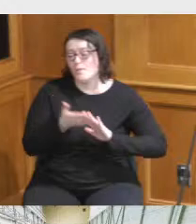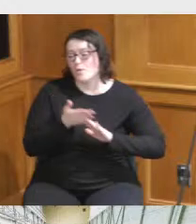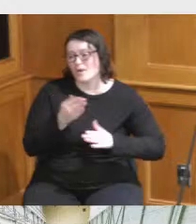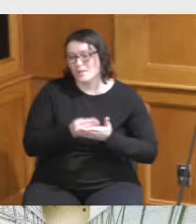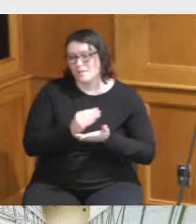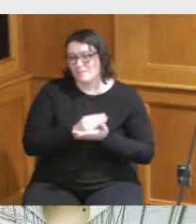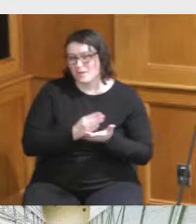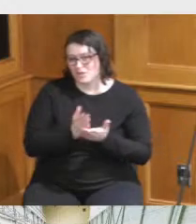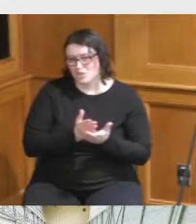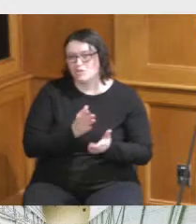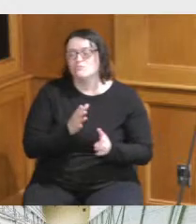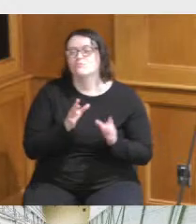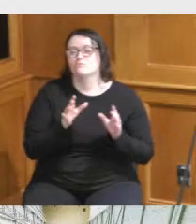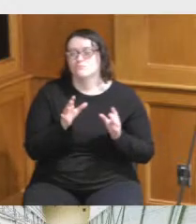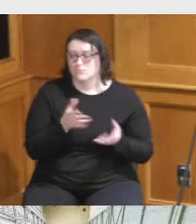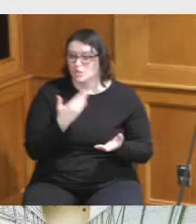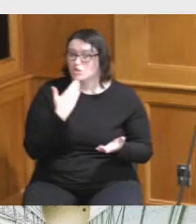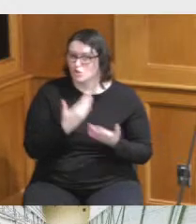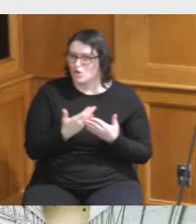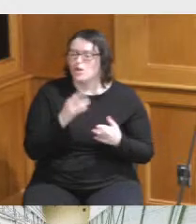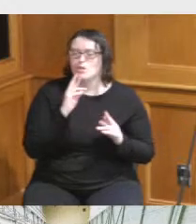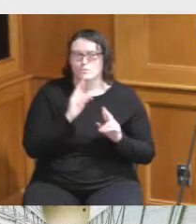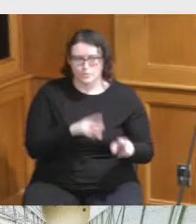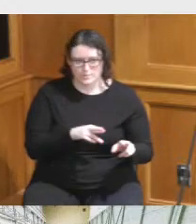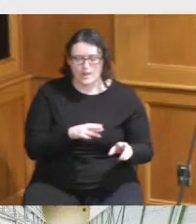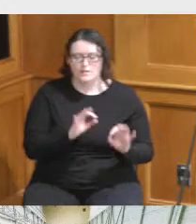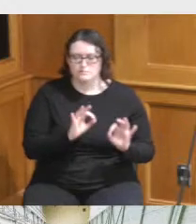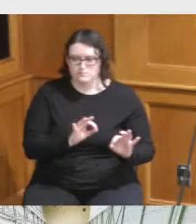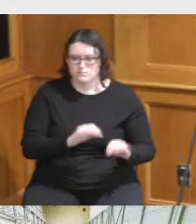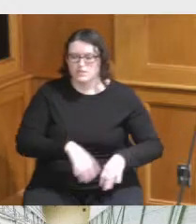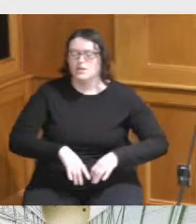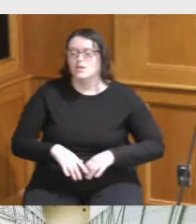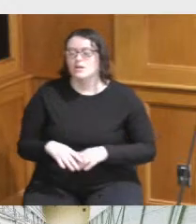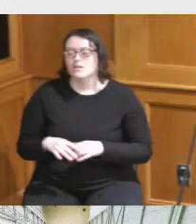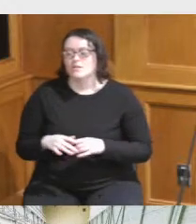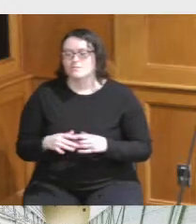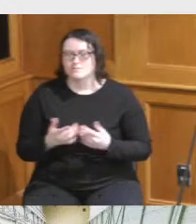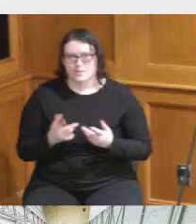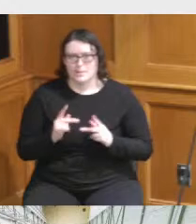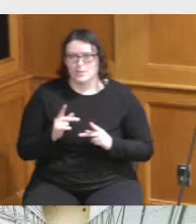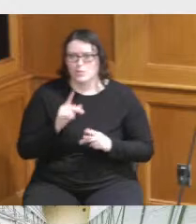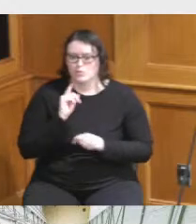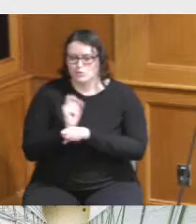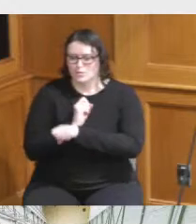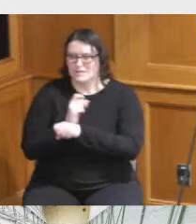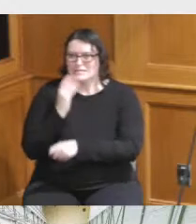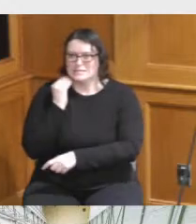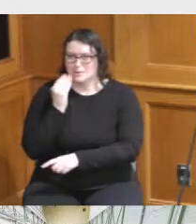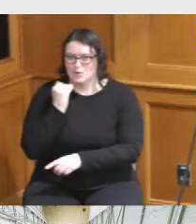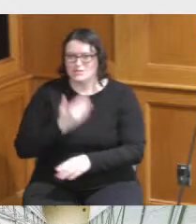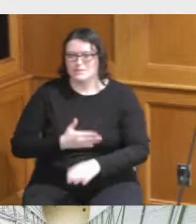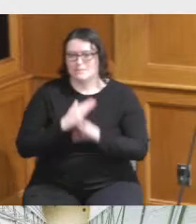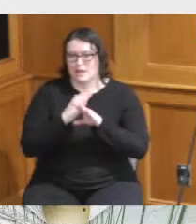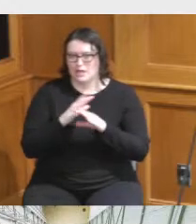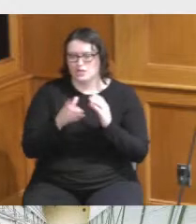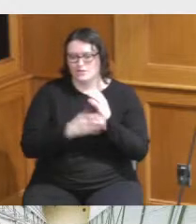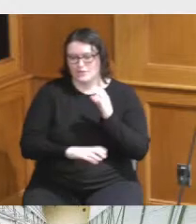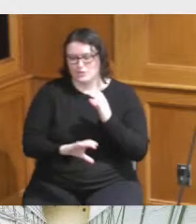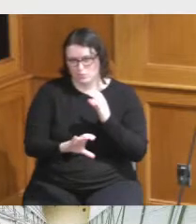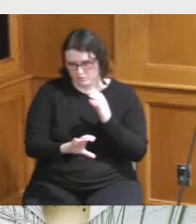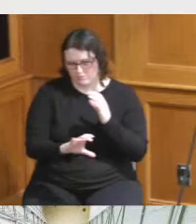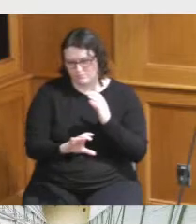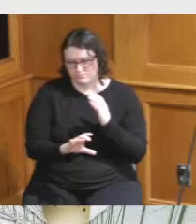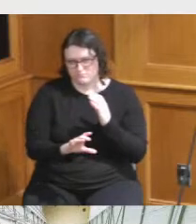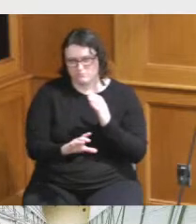that. And that's very tactical, very responsive to people who actually experience these. But we want to